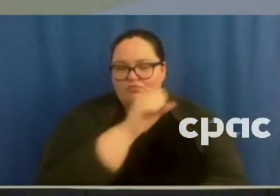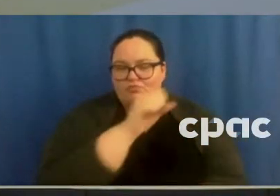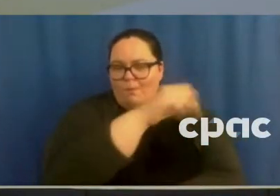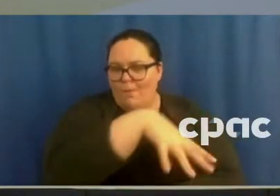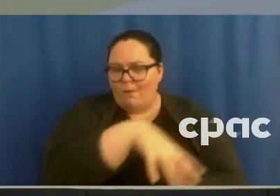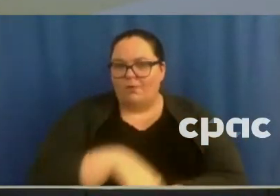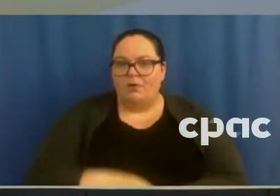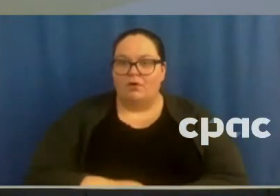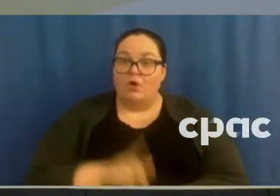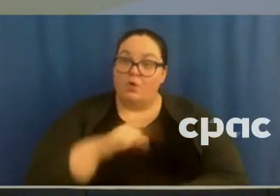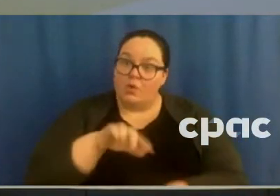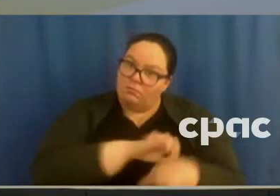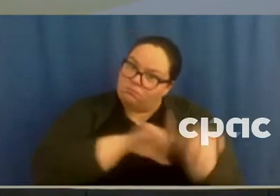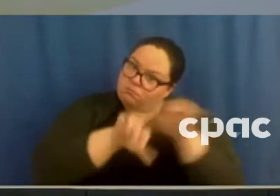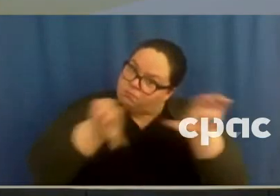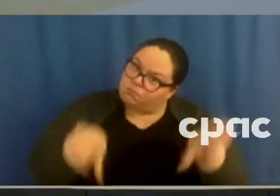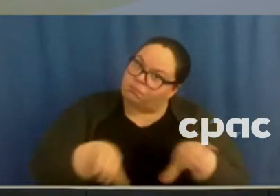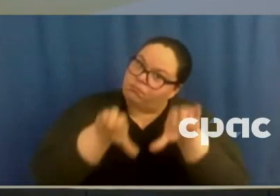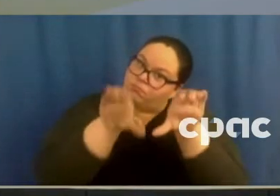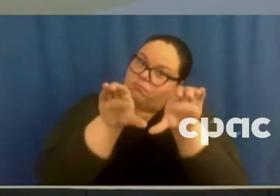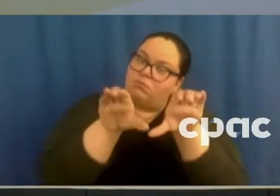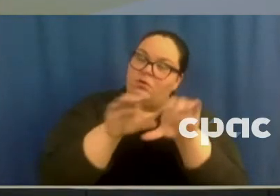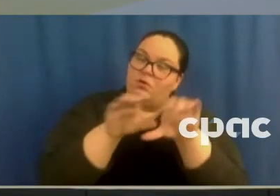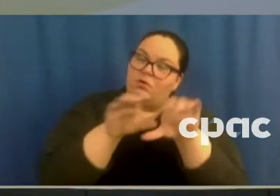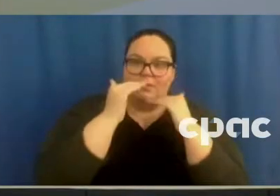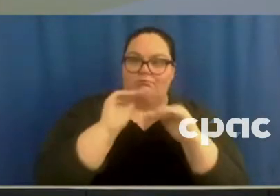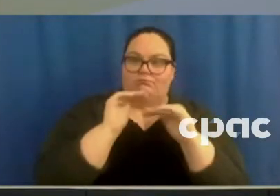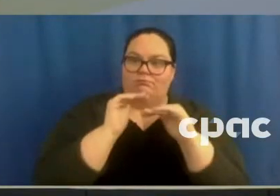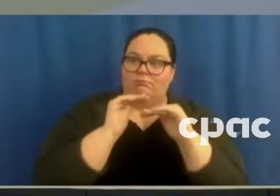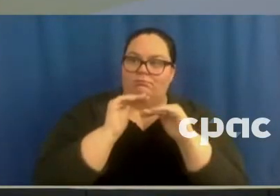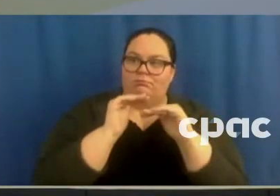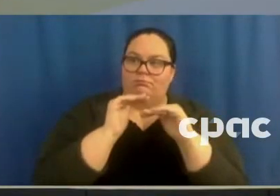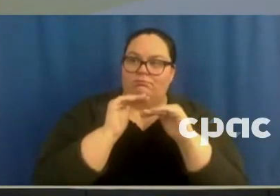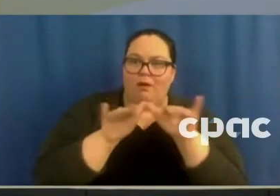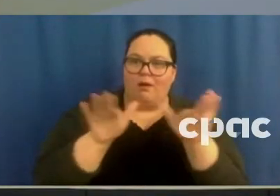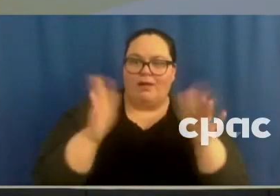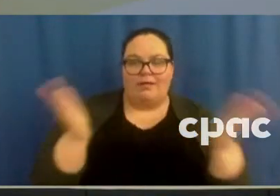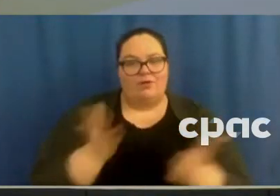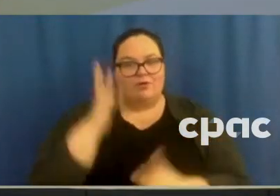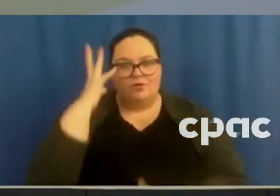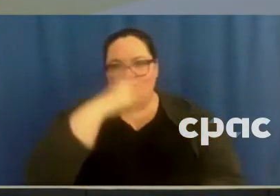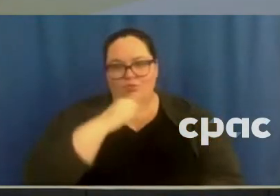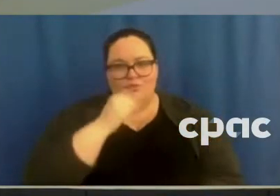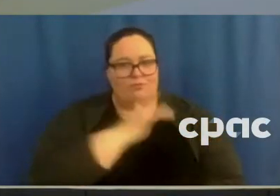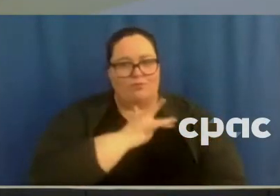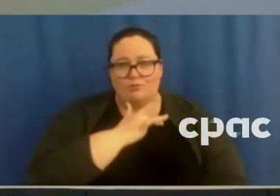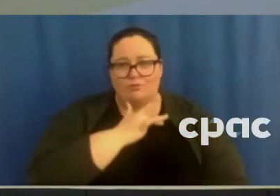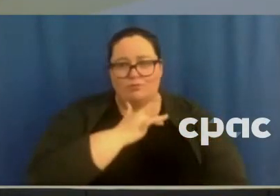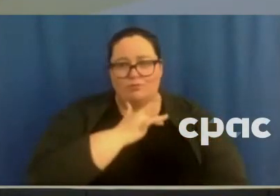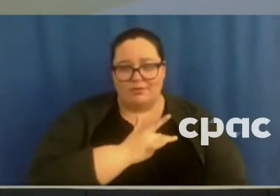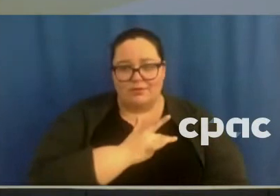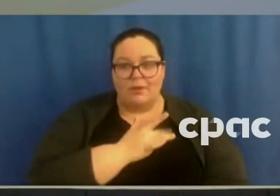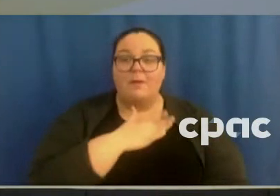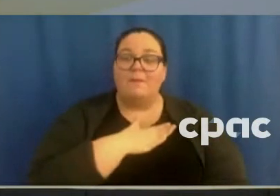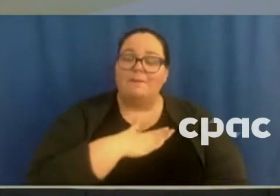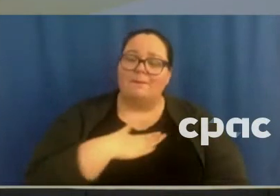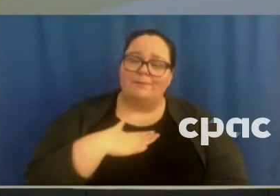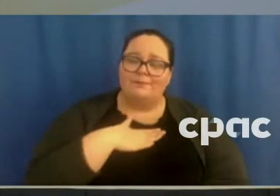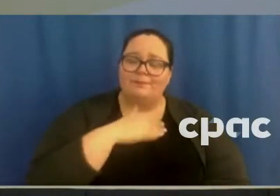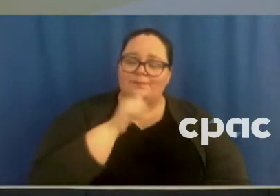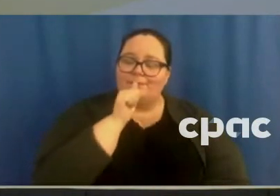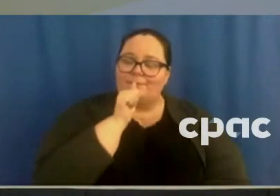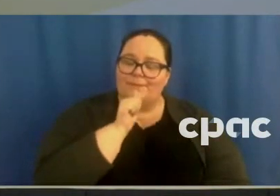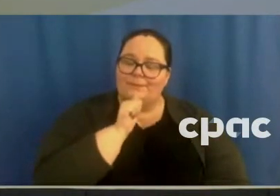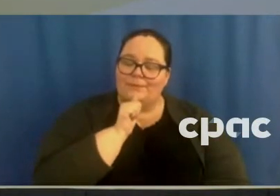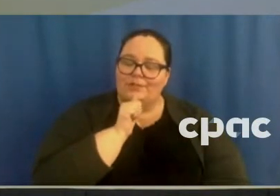down our efforts to limit further spread of COVID-19 in our beautiful province, please continue to be patient and